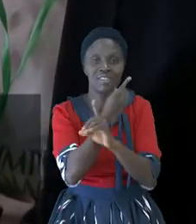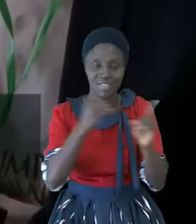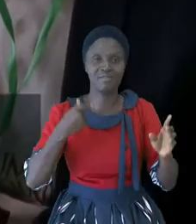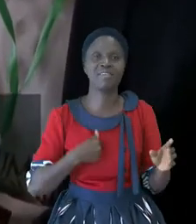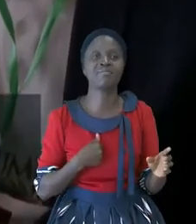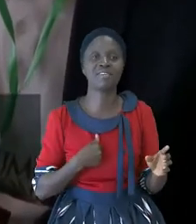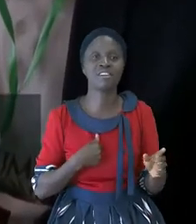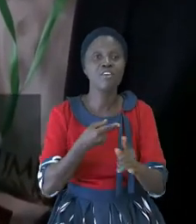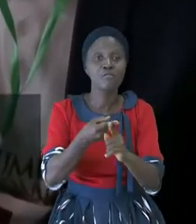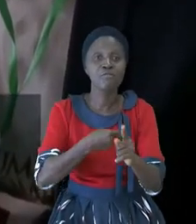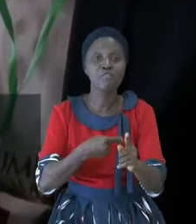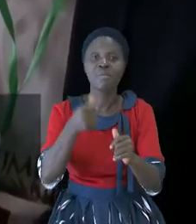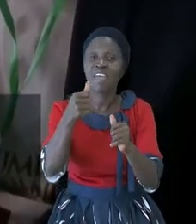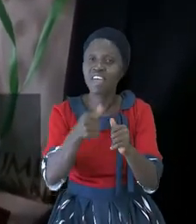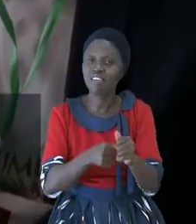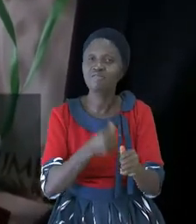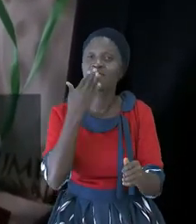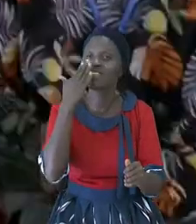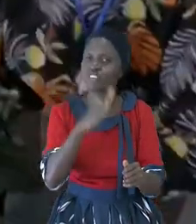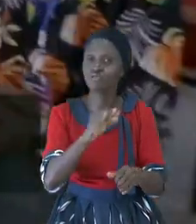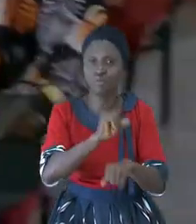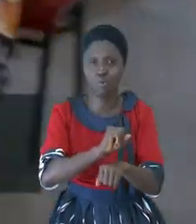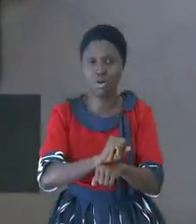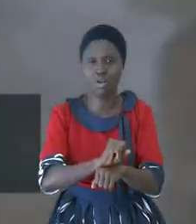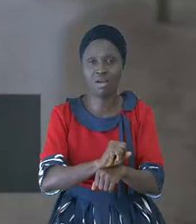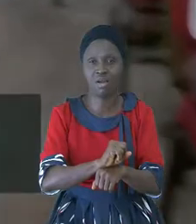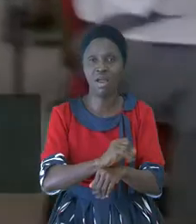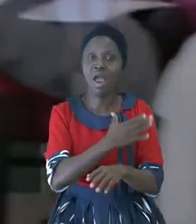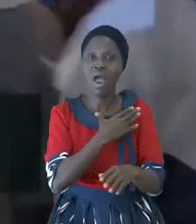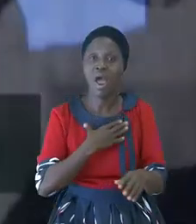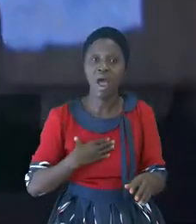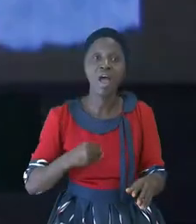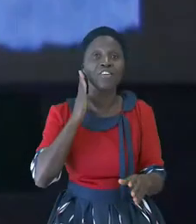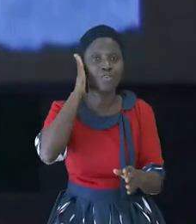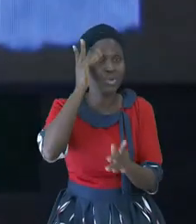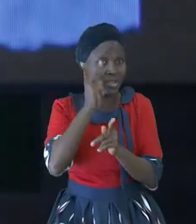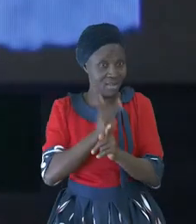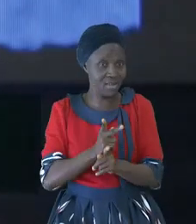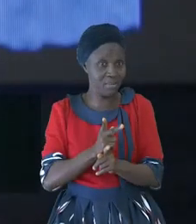From every evil work. And will preserve me